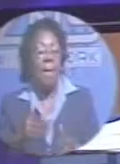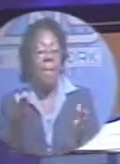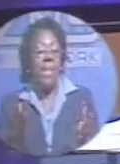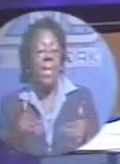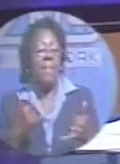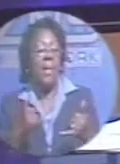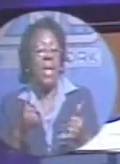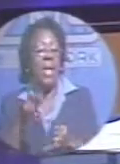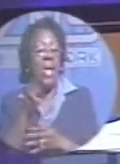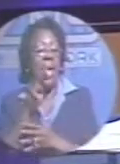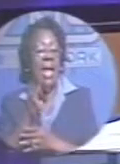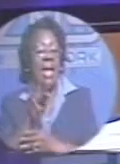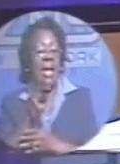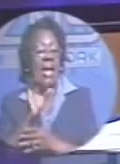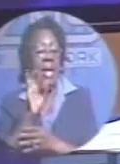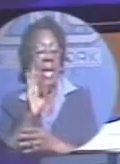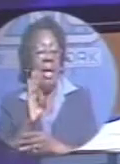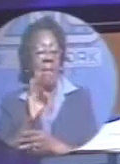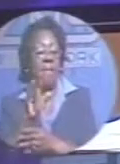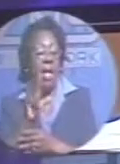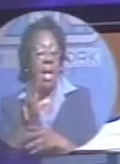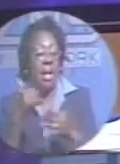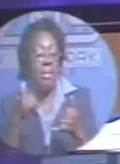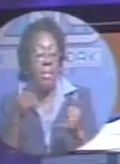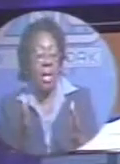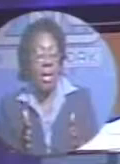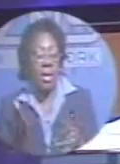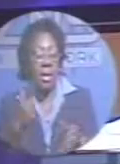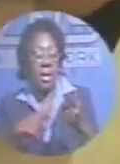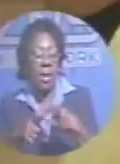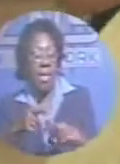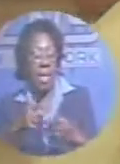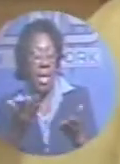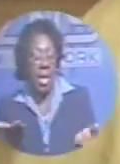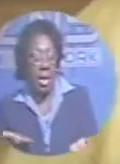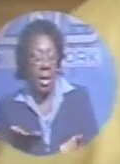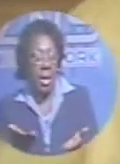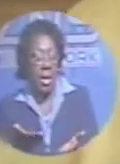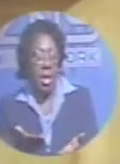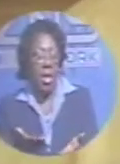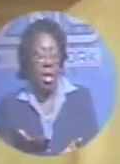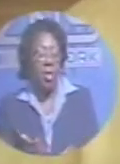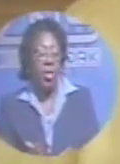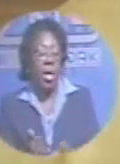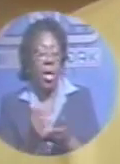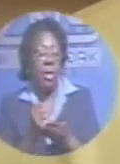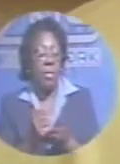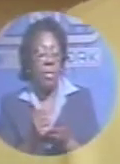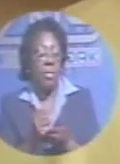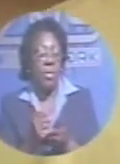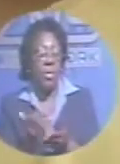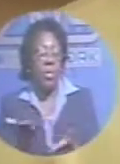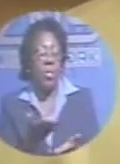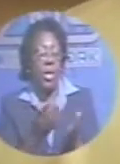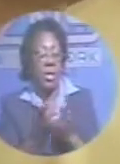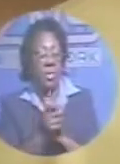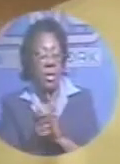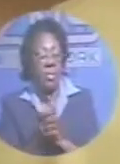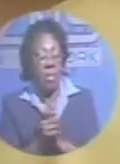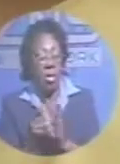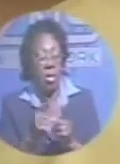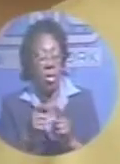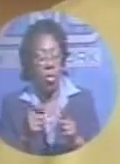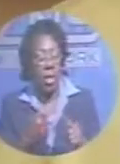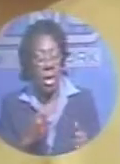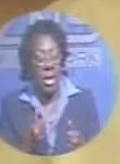next week to share his knowledge of the game. And we've been blessed through Mission Academy to have a chance to bring Chris Canty of the New York